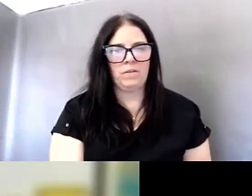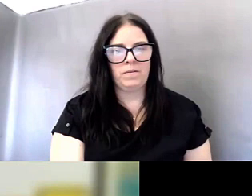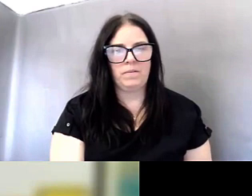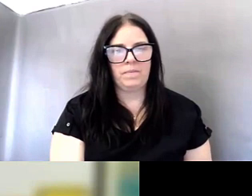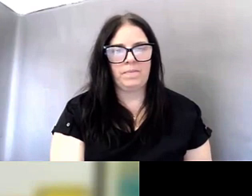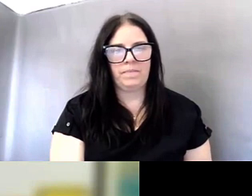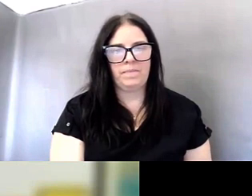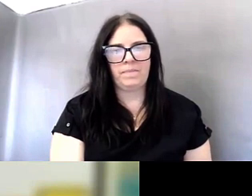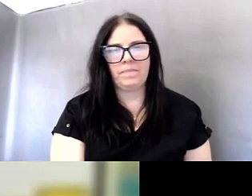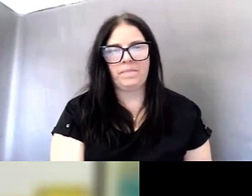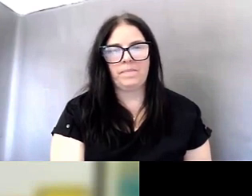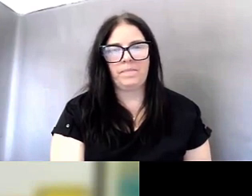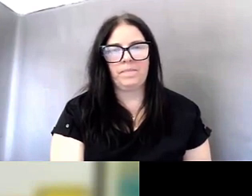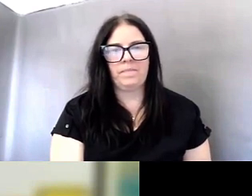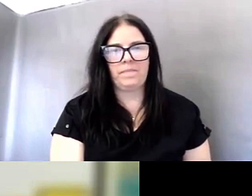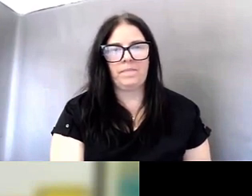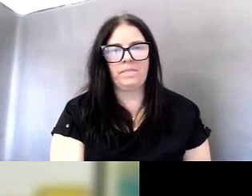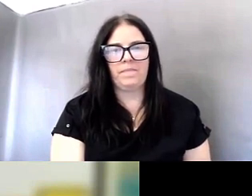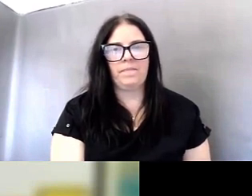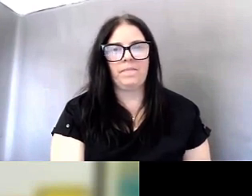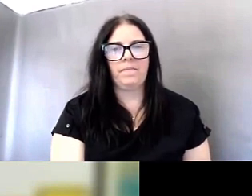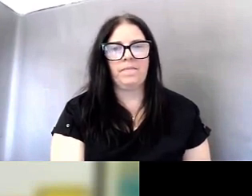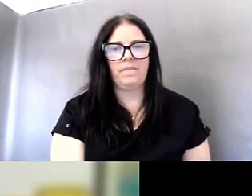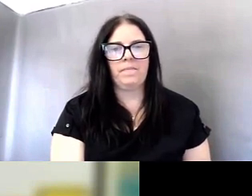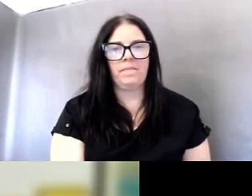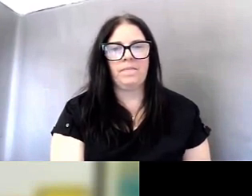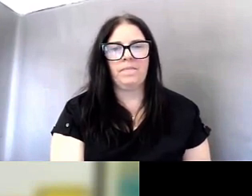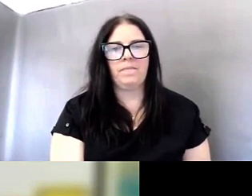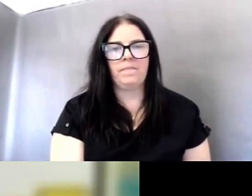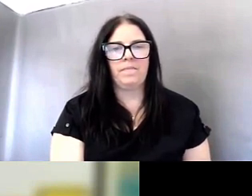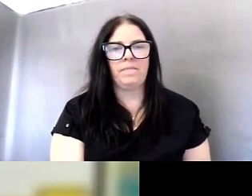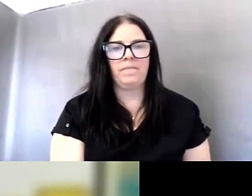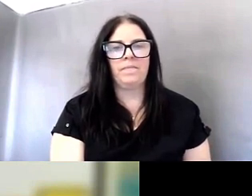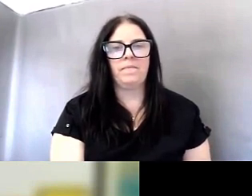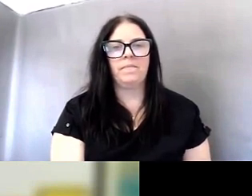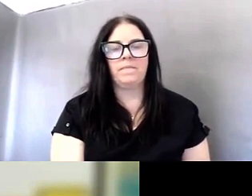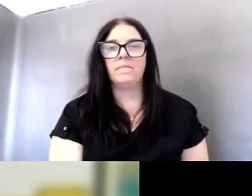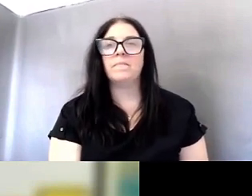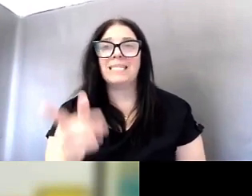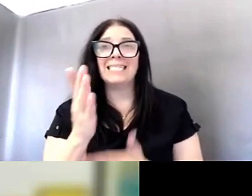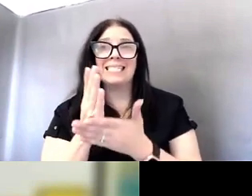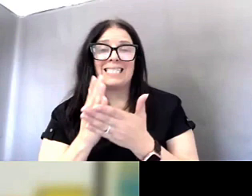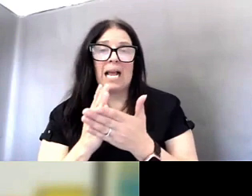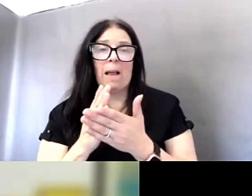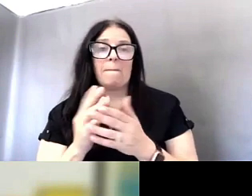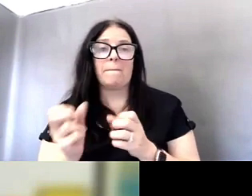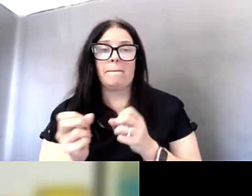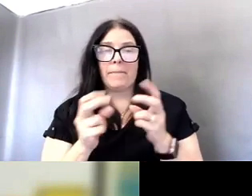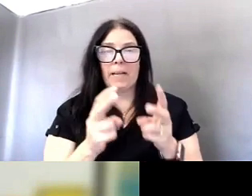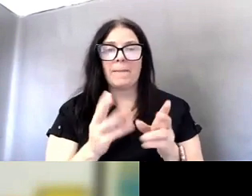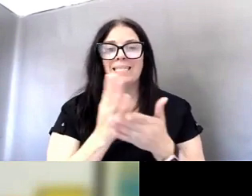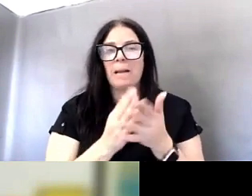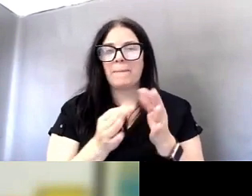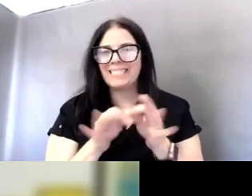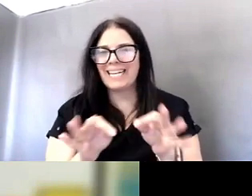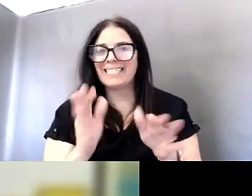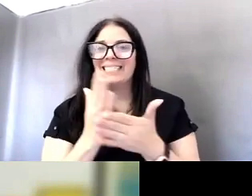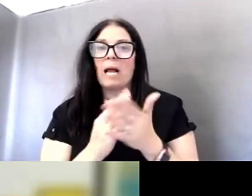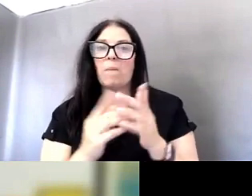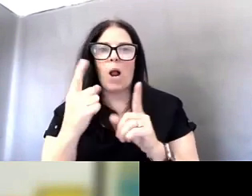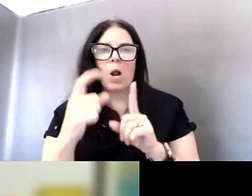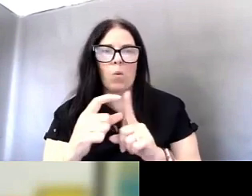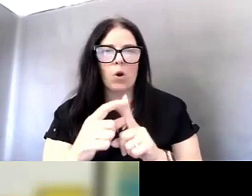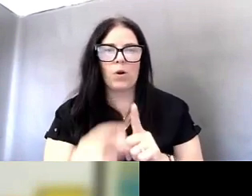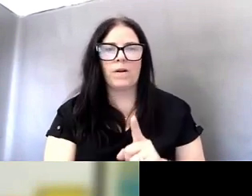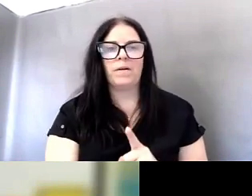Okay, so we can see some of the feedback coming in. Some of them are single words, some of them are sentences. So somebody specified that there was a